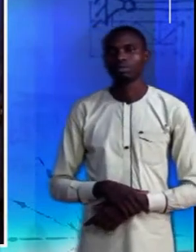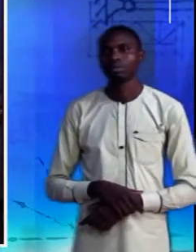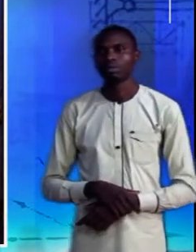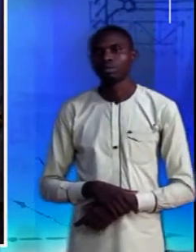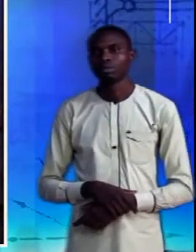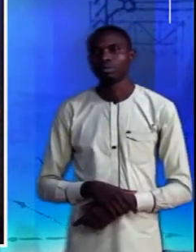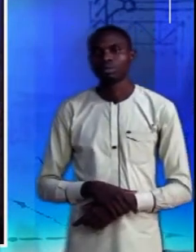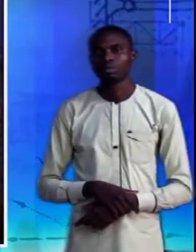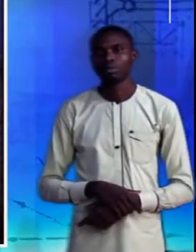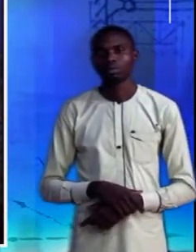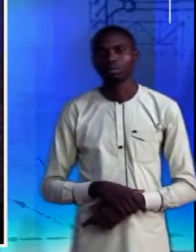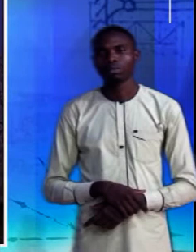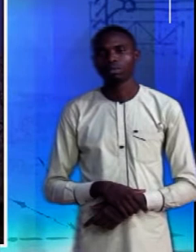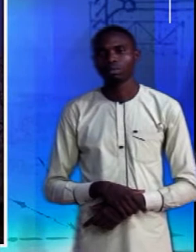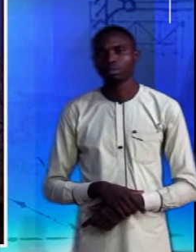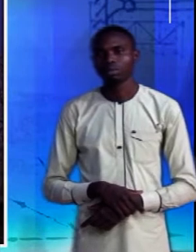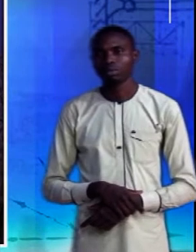this means that we have